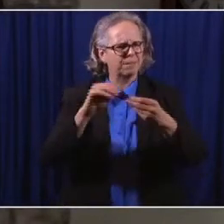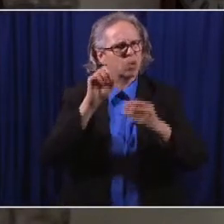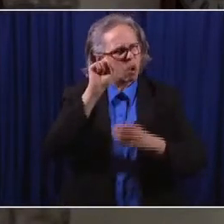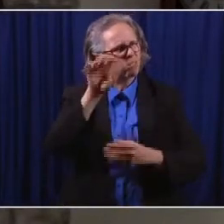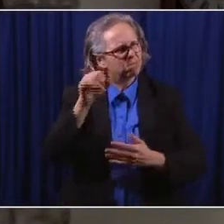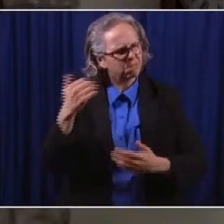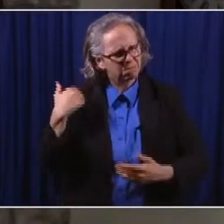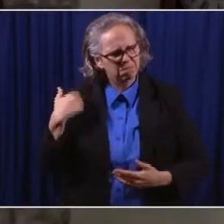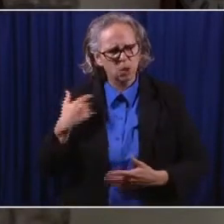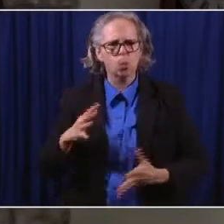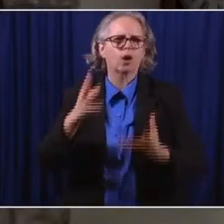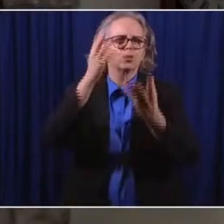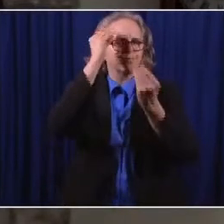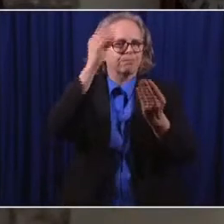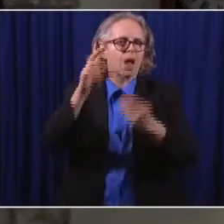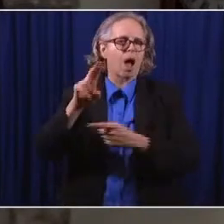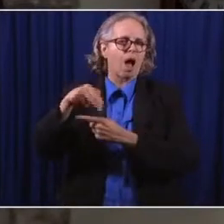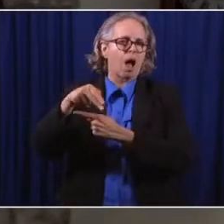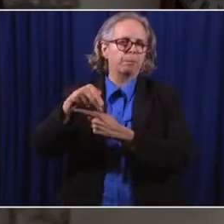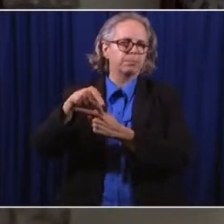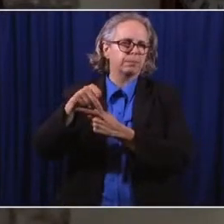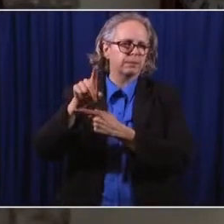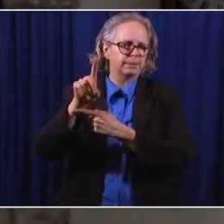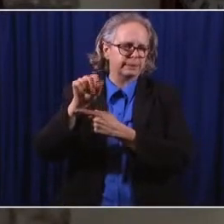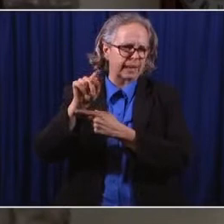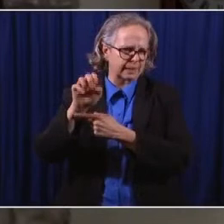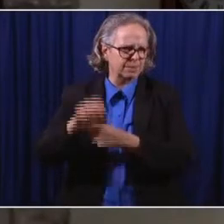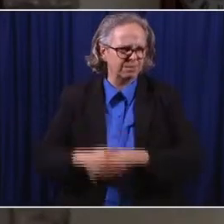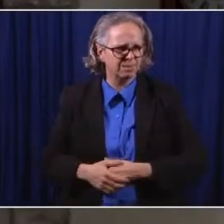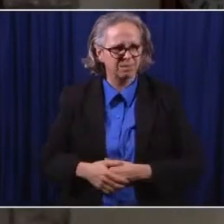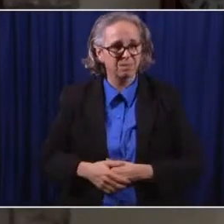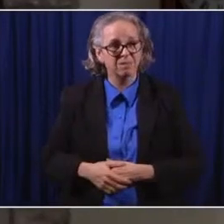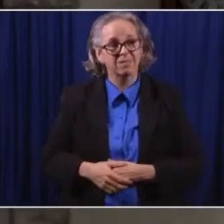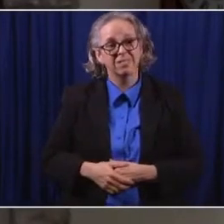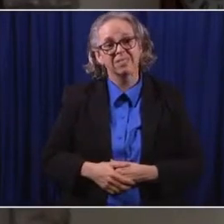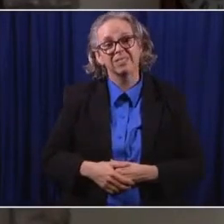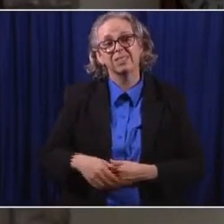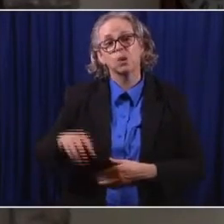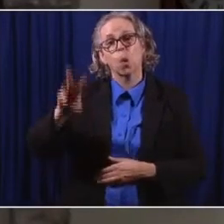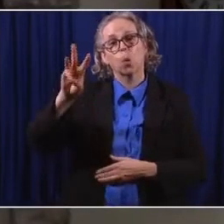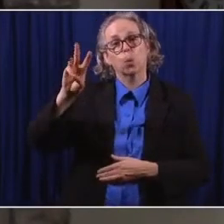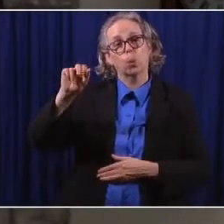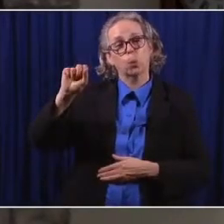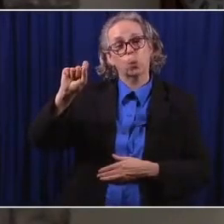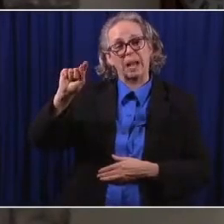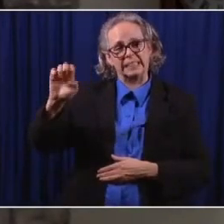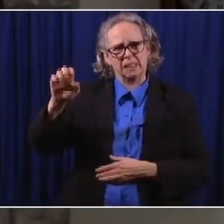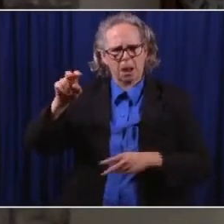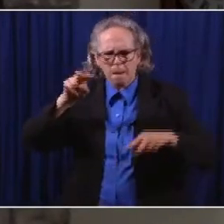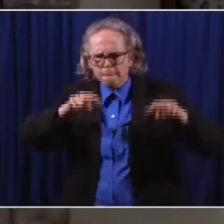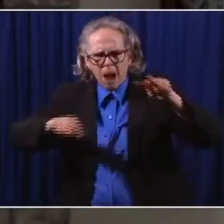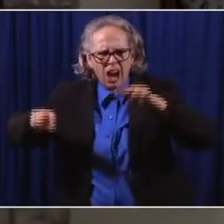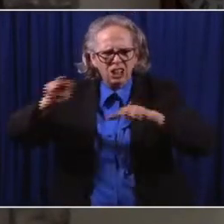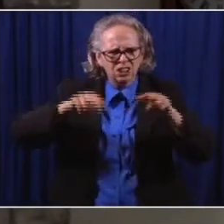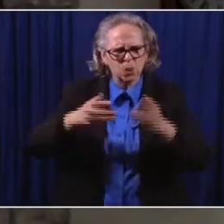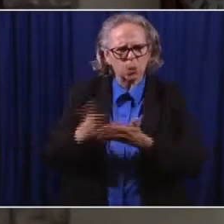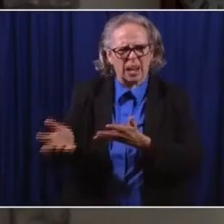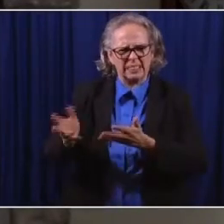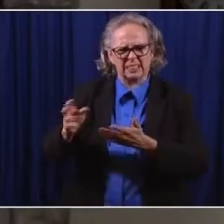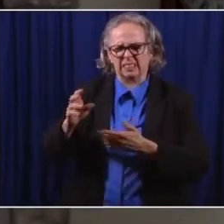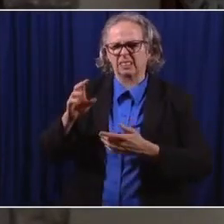later. And that is waste monitoring network. We're posting